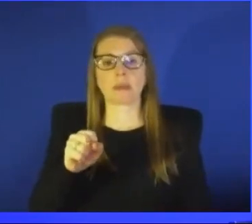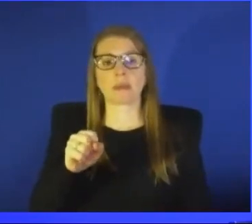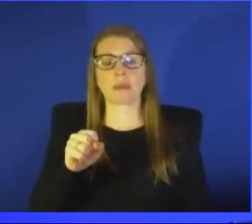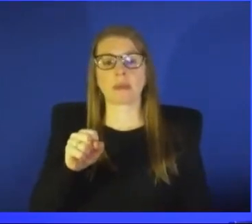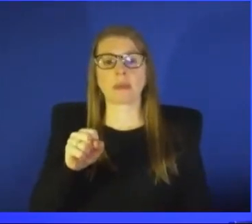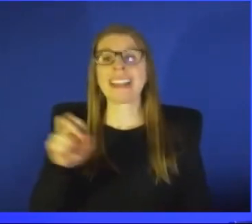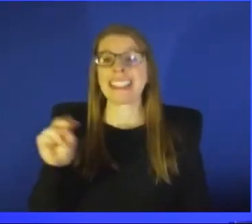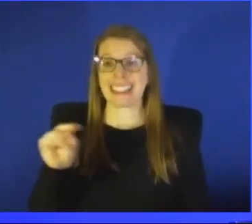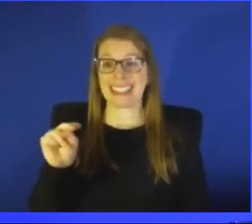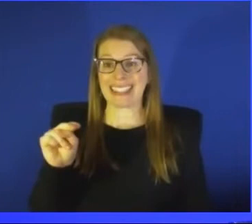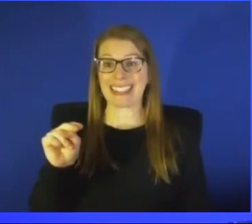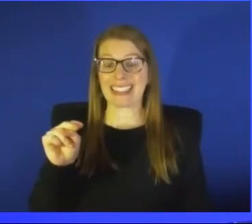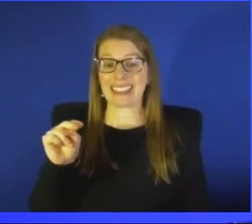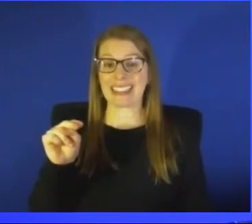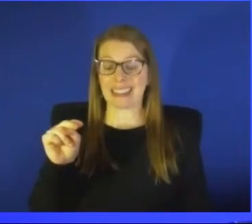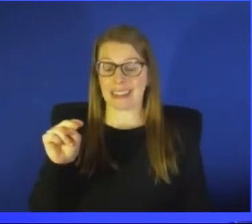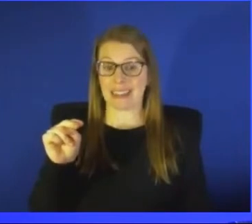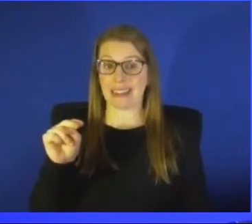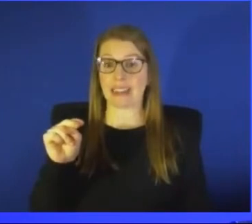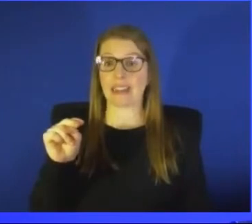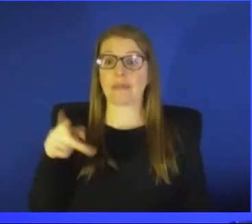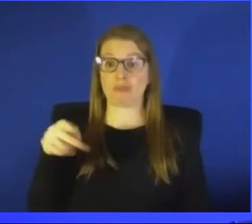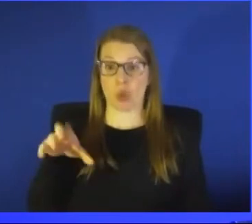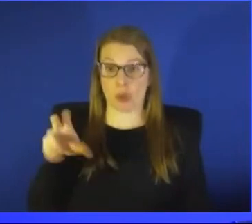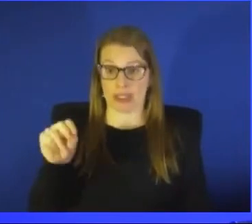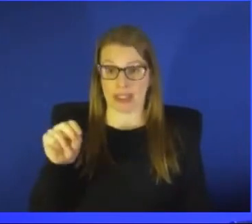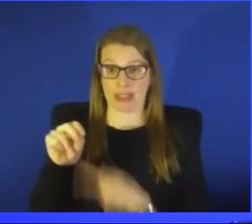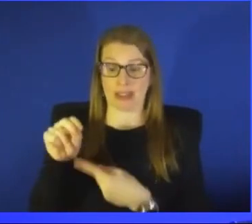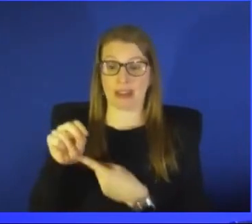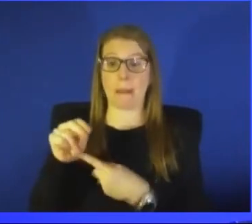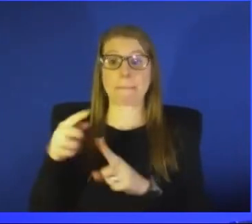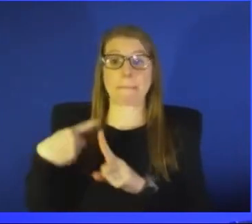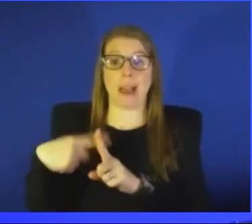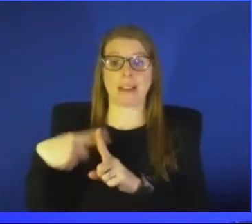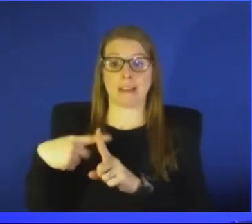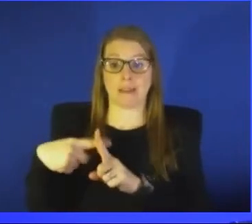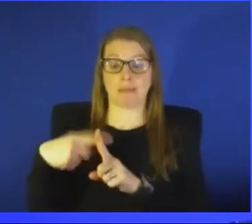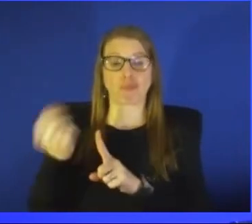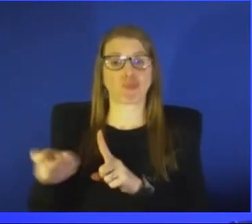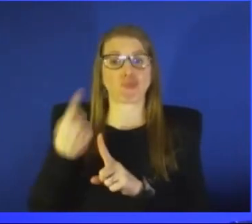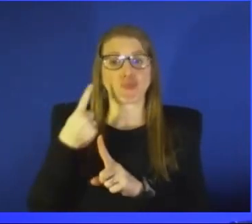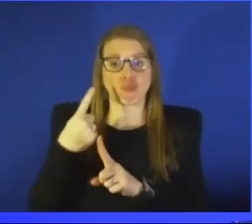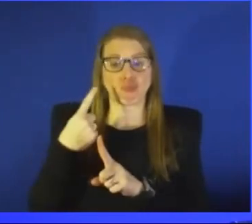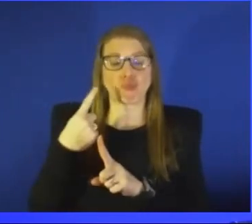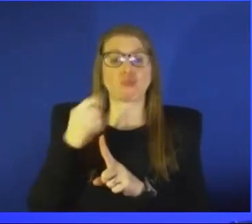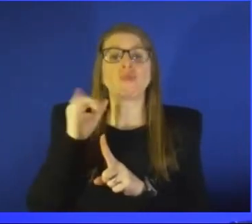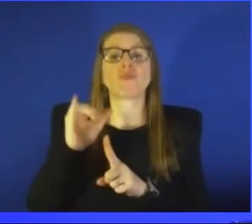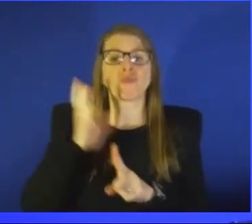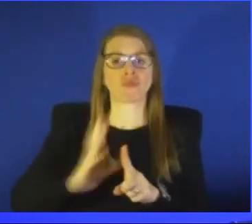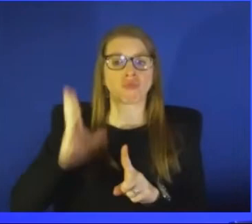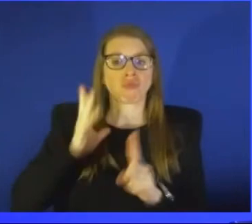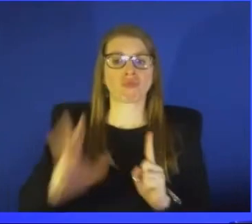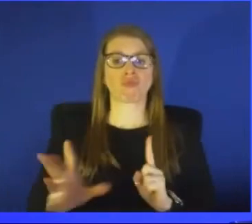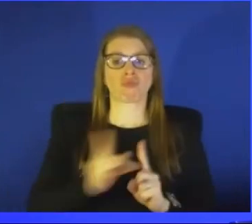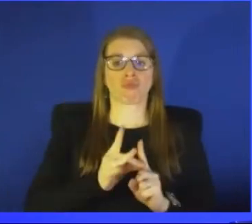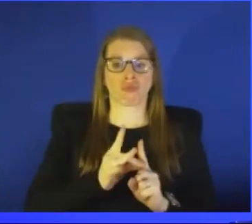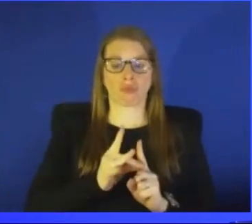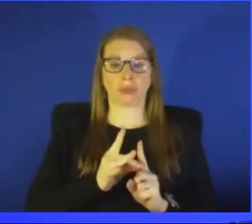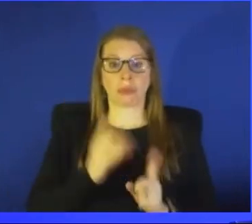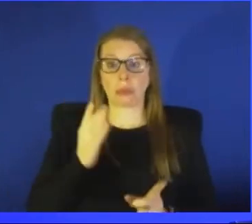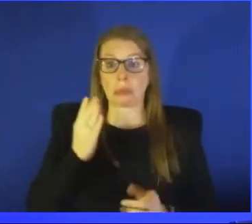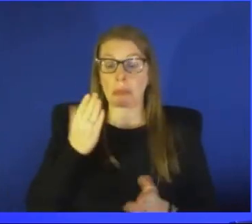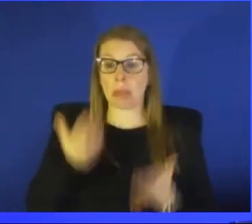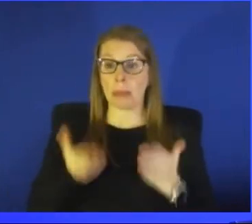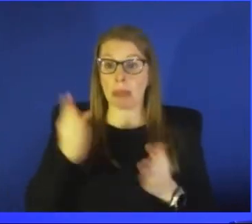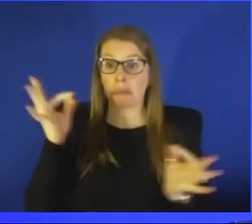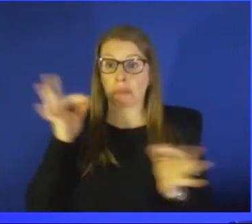for the antibody to N protein and it's positive, then you can understand it and realize that you had the virus, but maybe you didn't know it. The other thing you can do